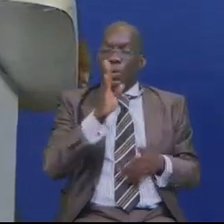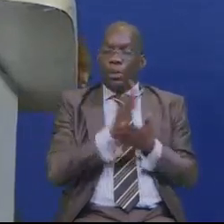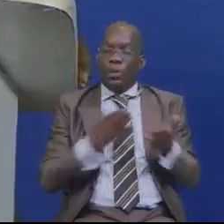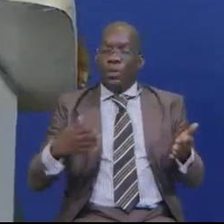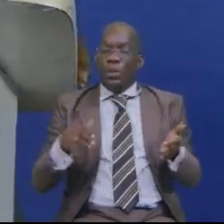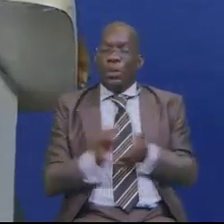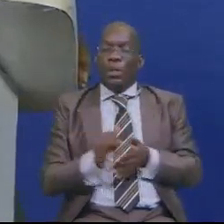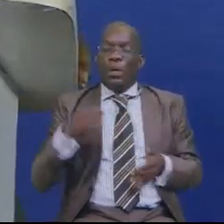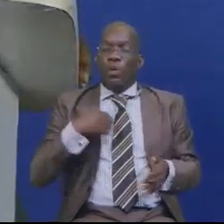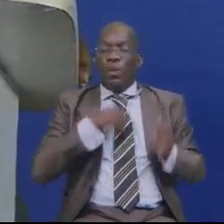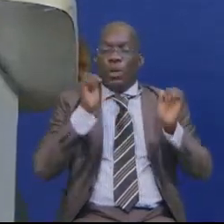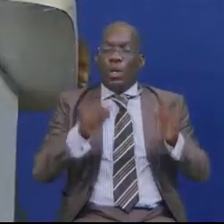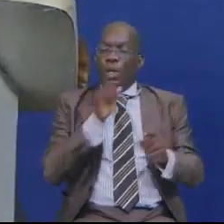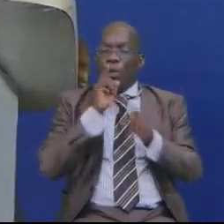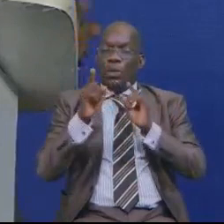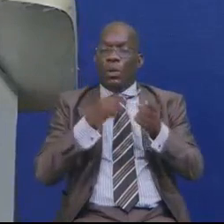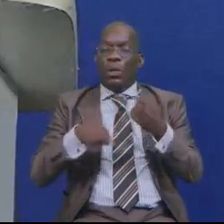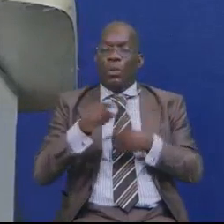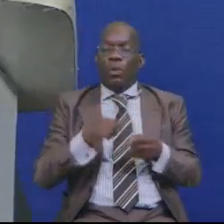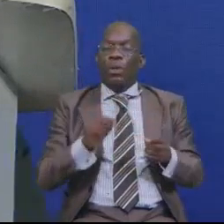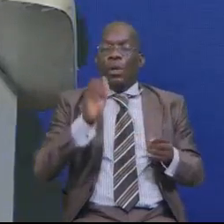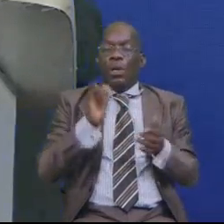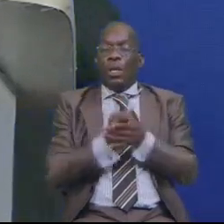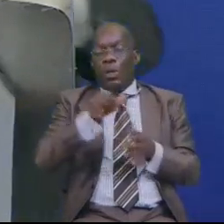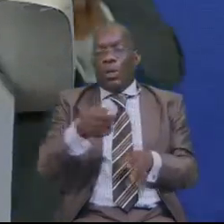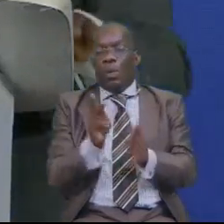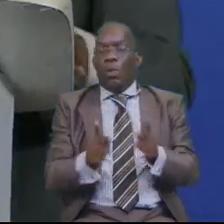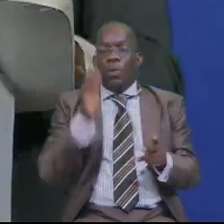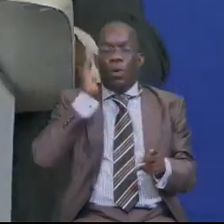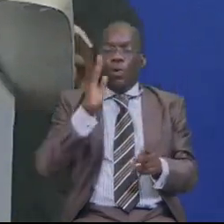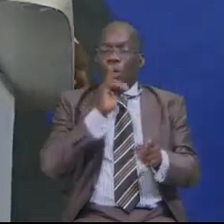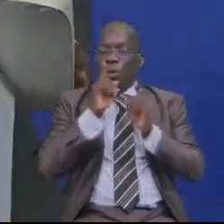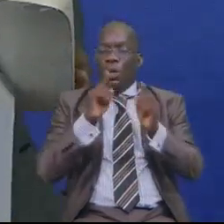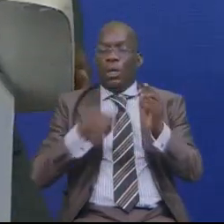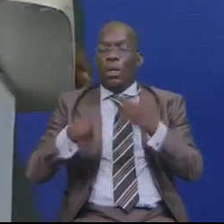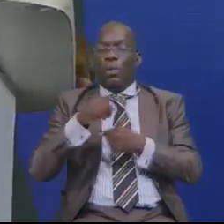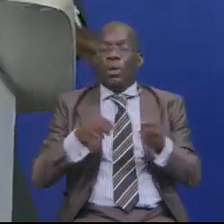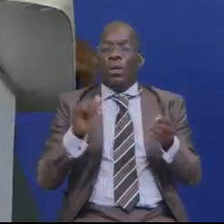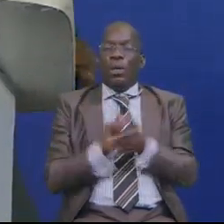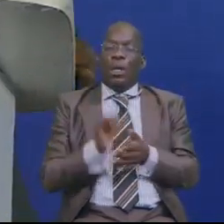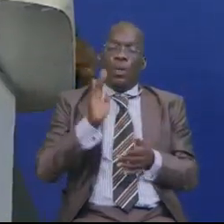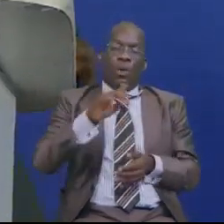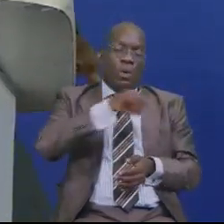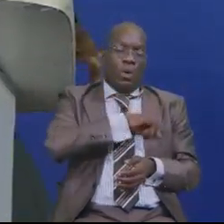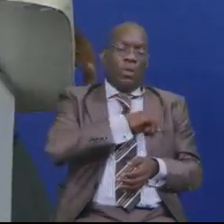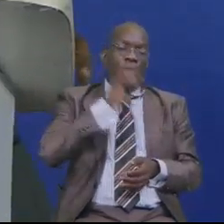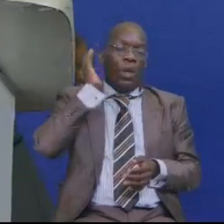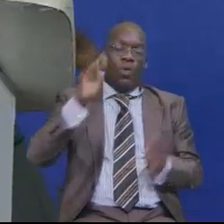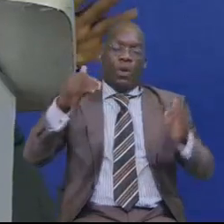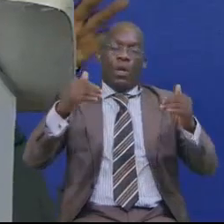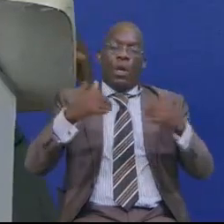talk about, that other people will talk about, and that your conscience will bear witness to. Half of my